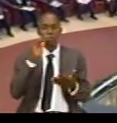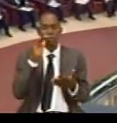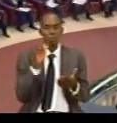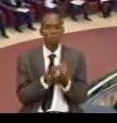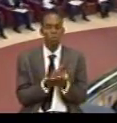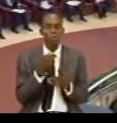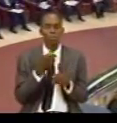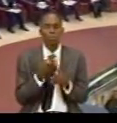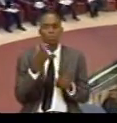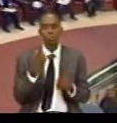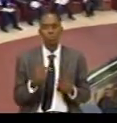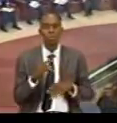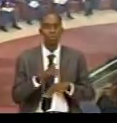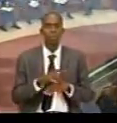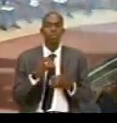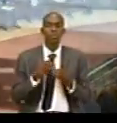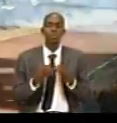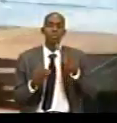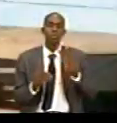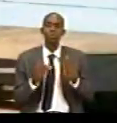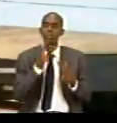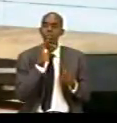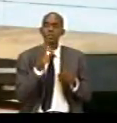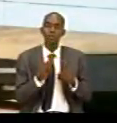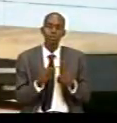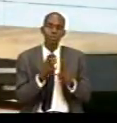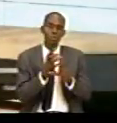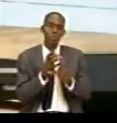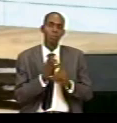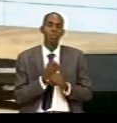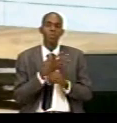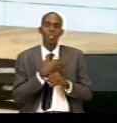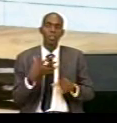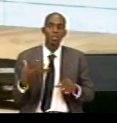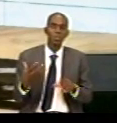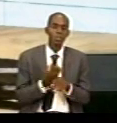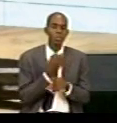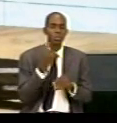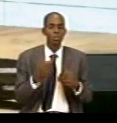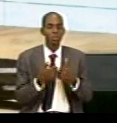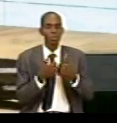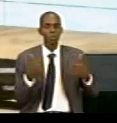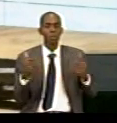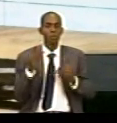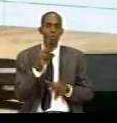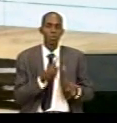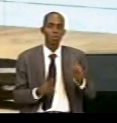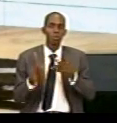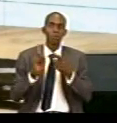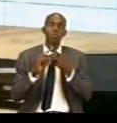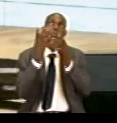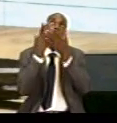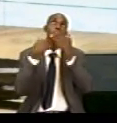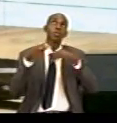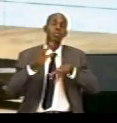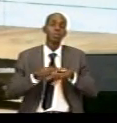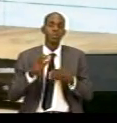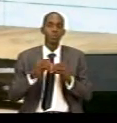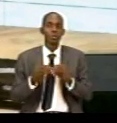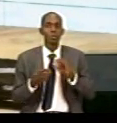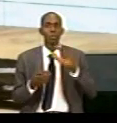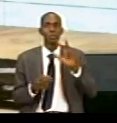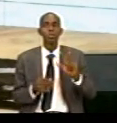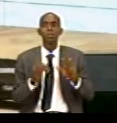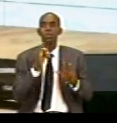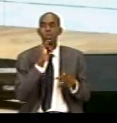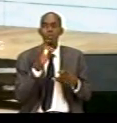earth. Number two is to receive and take the separated bride to heaven. Number three is